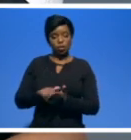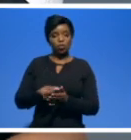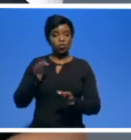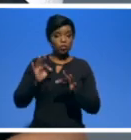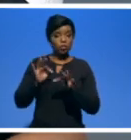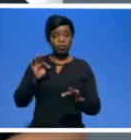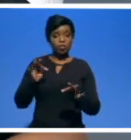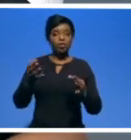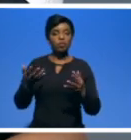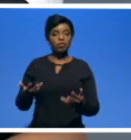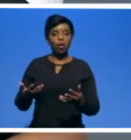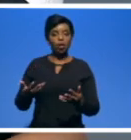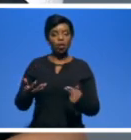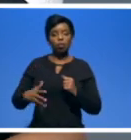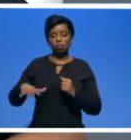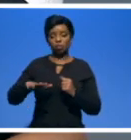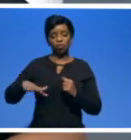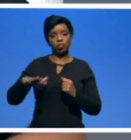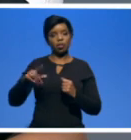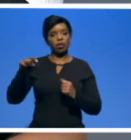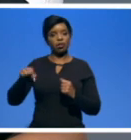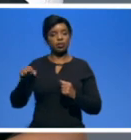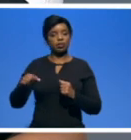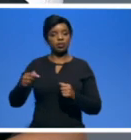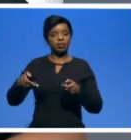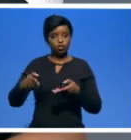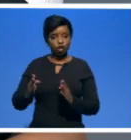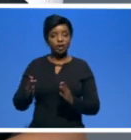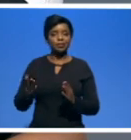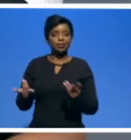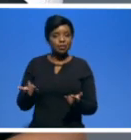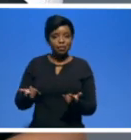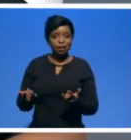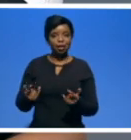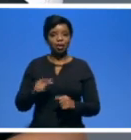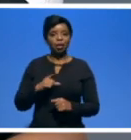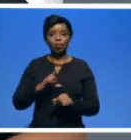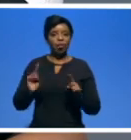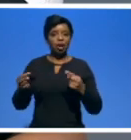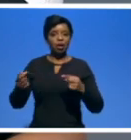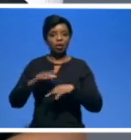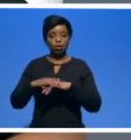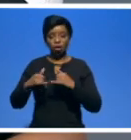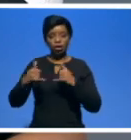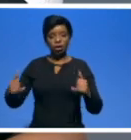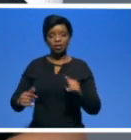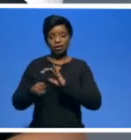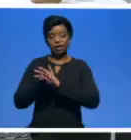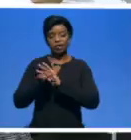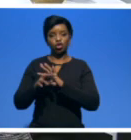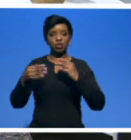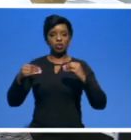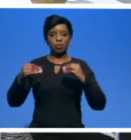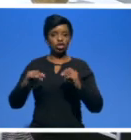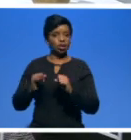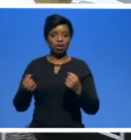traders, because, I mean, they couldn't go online and now advertise their businesses because, you know, many of them,